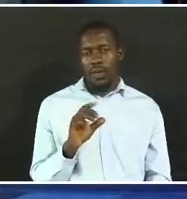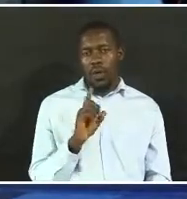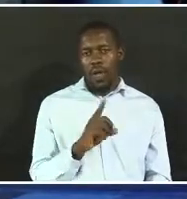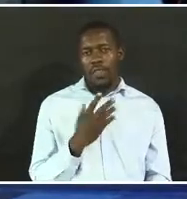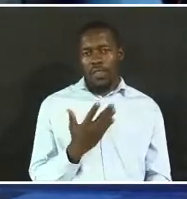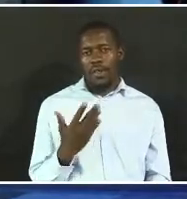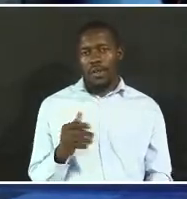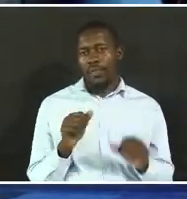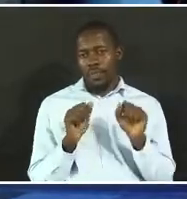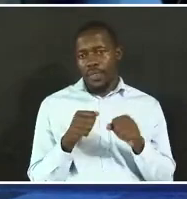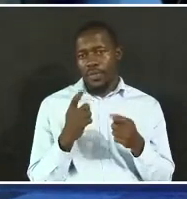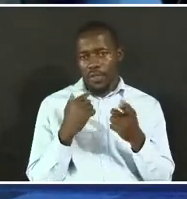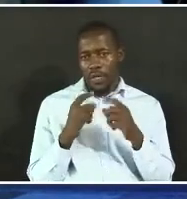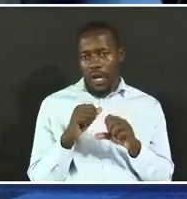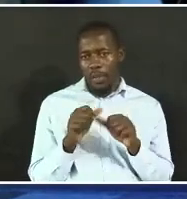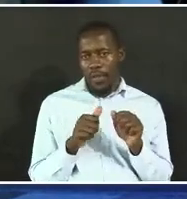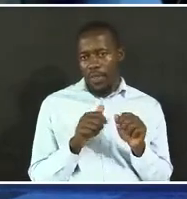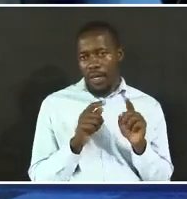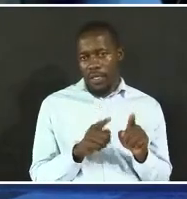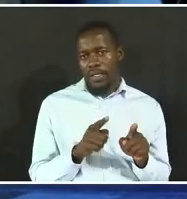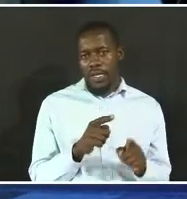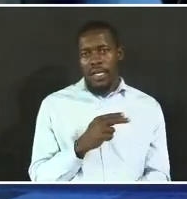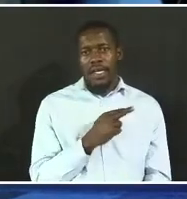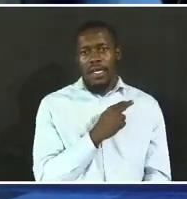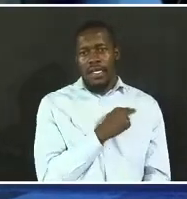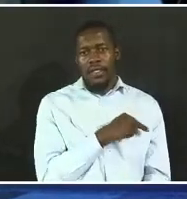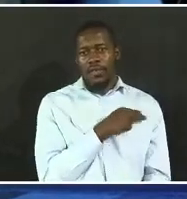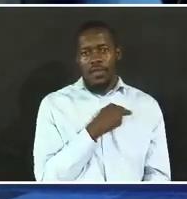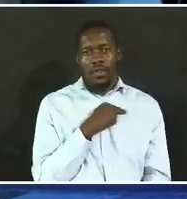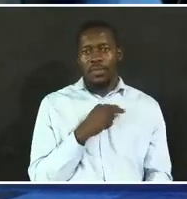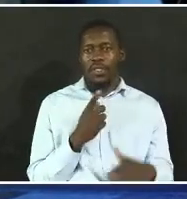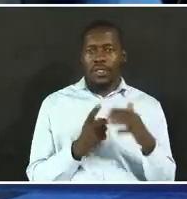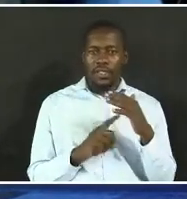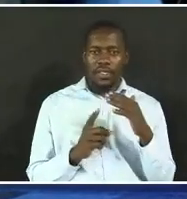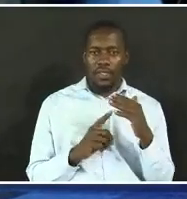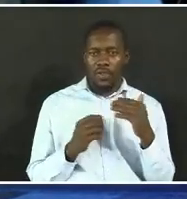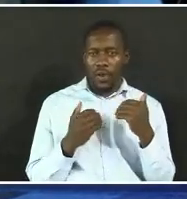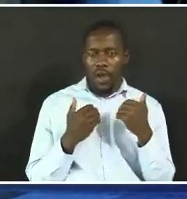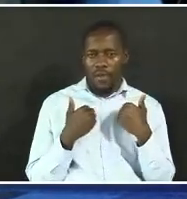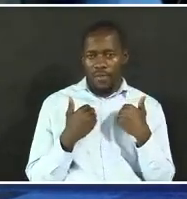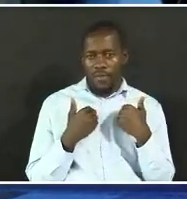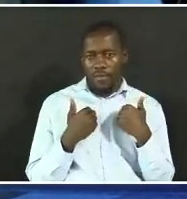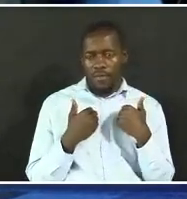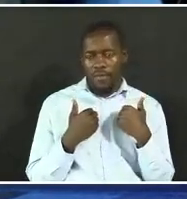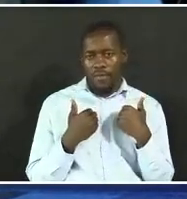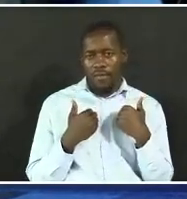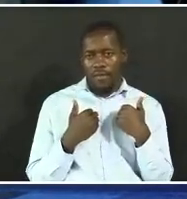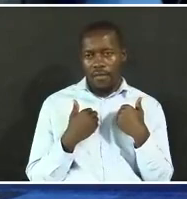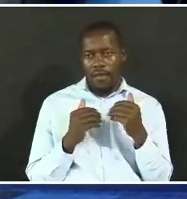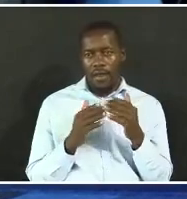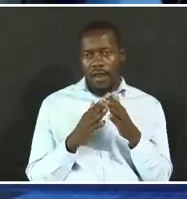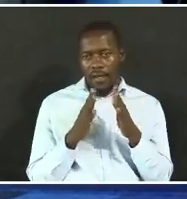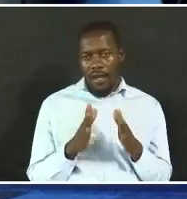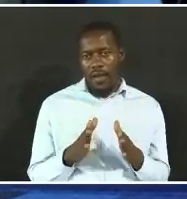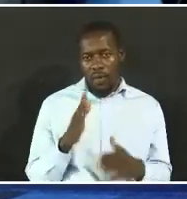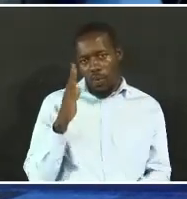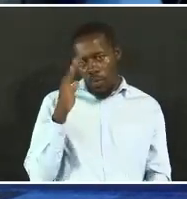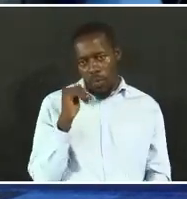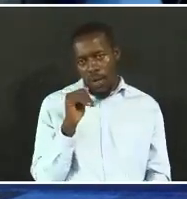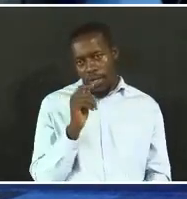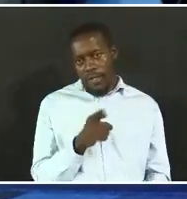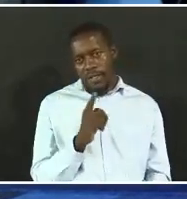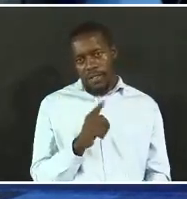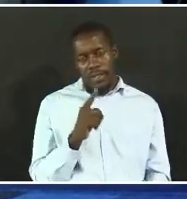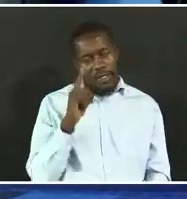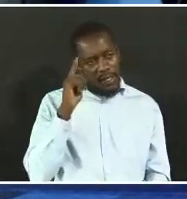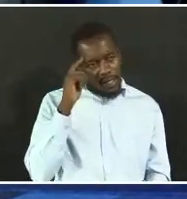from Hospital Ministry to Healthcare Ministry, Healthcare Chaplaincy, so that we remove this thinking